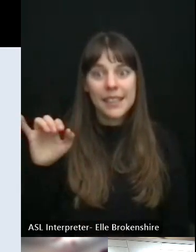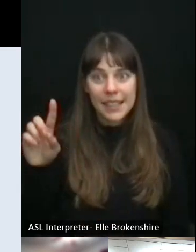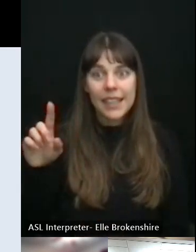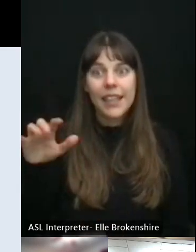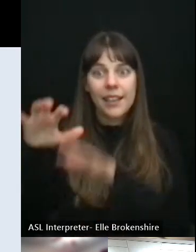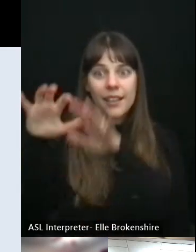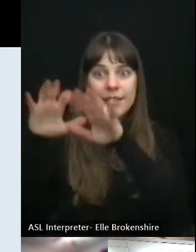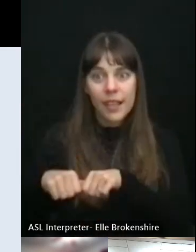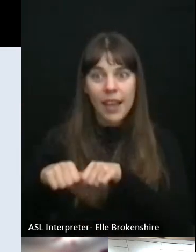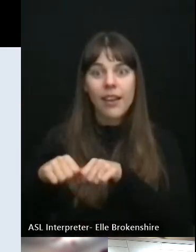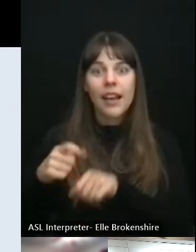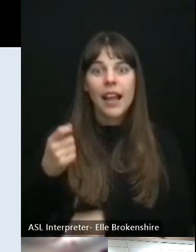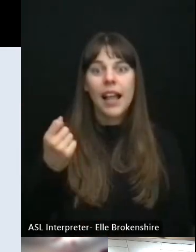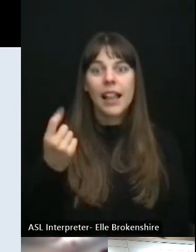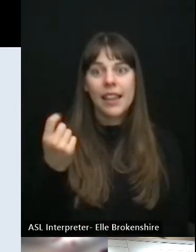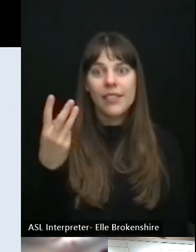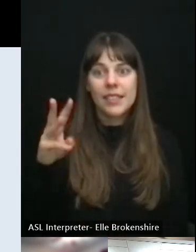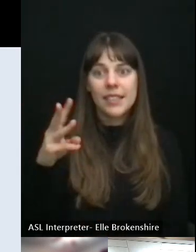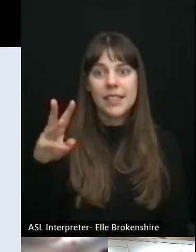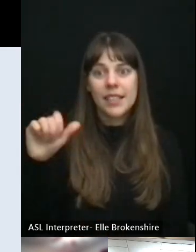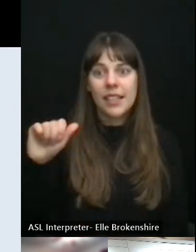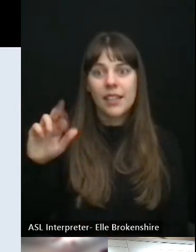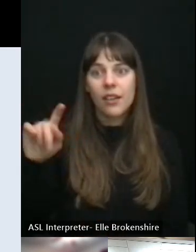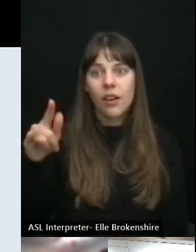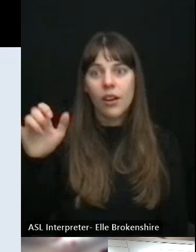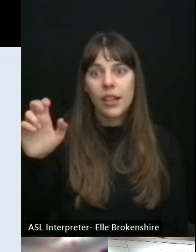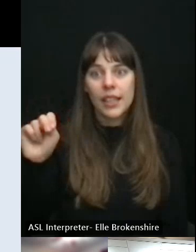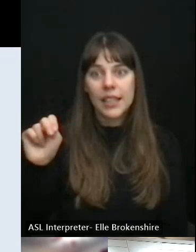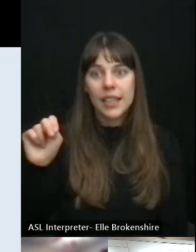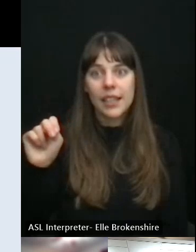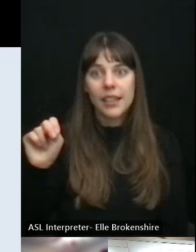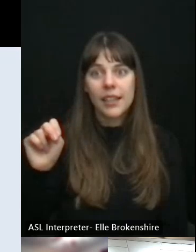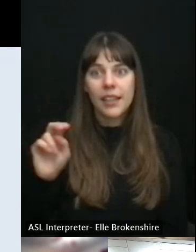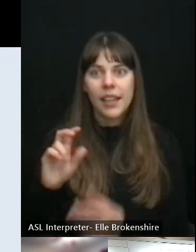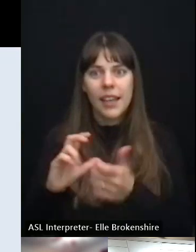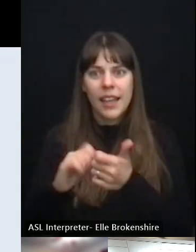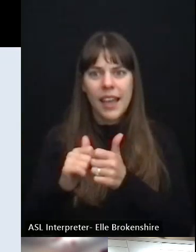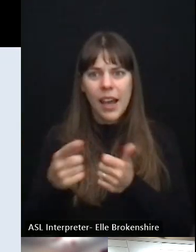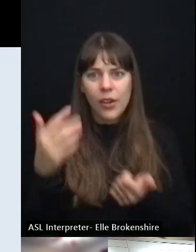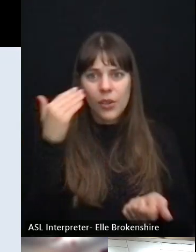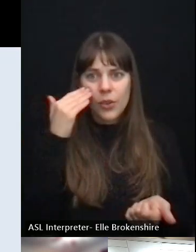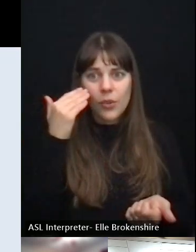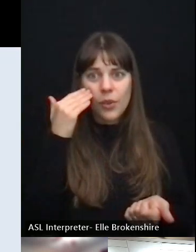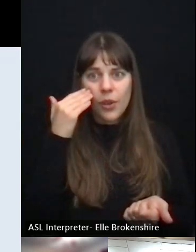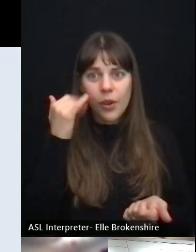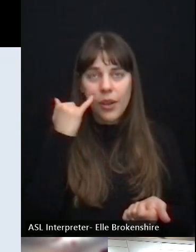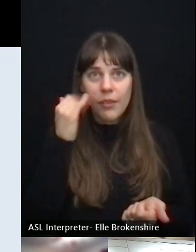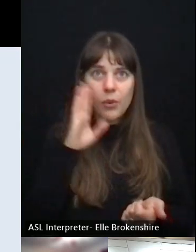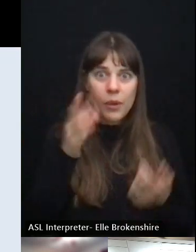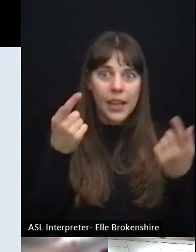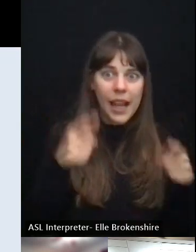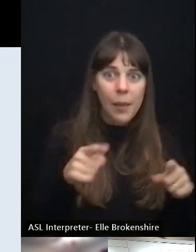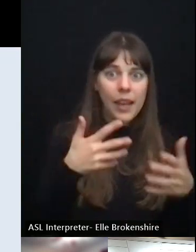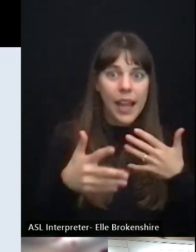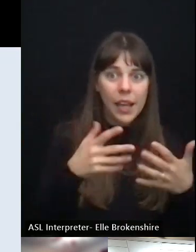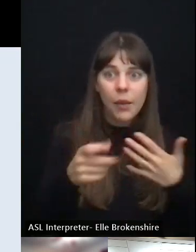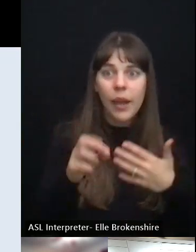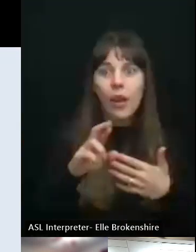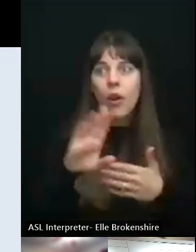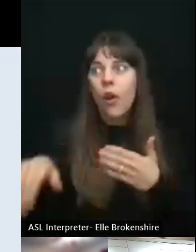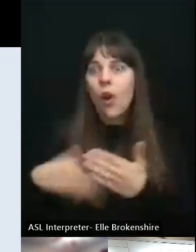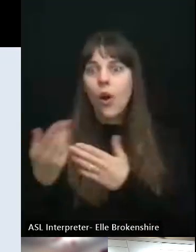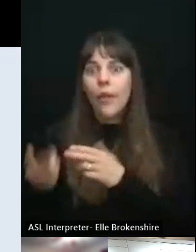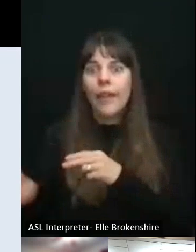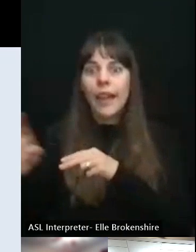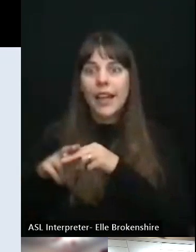Arlington. How do you know if that's would have happened anyway, or if it was all the extra vibration? You